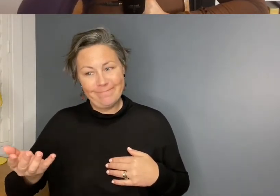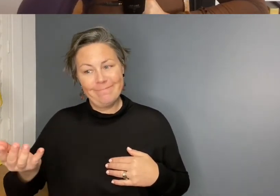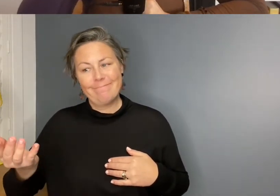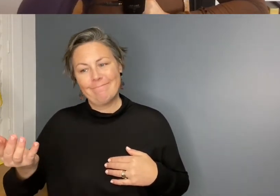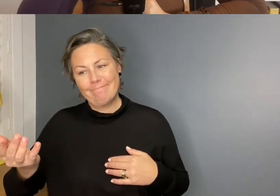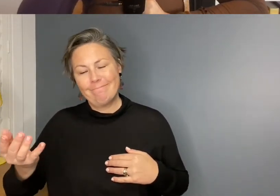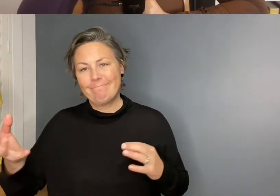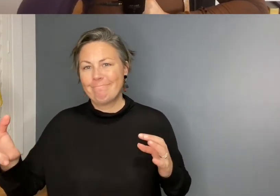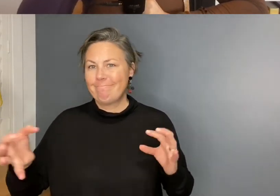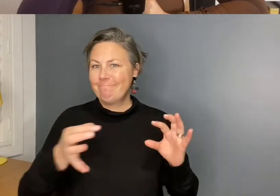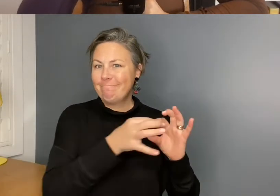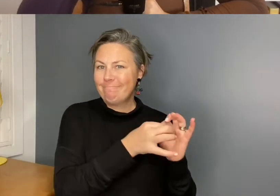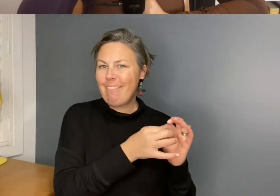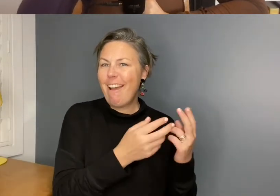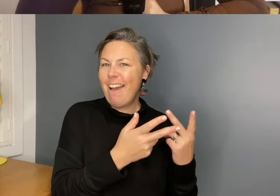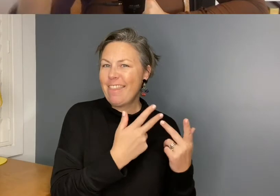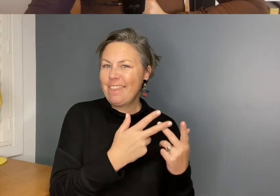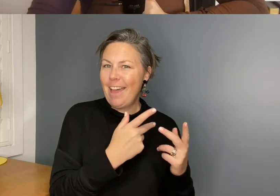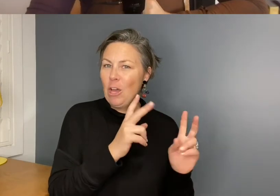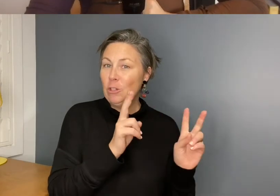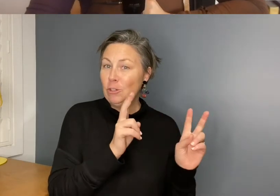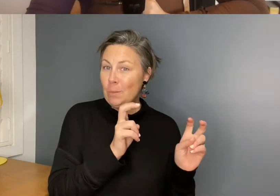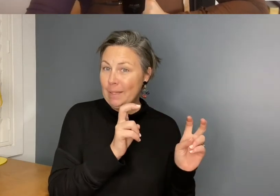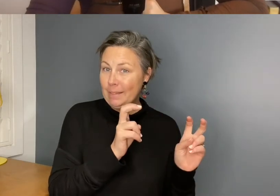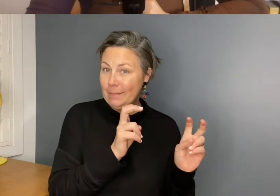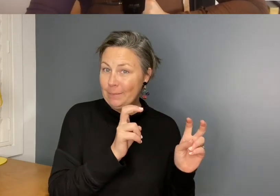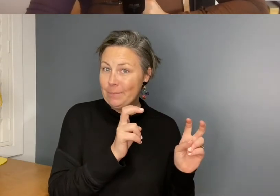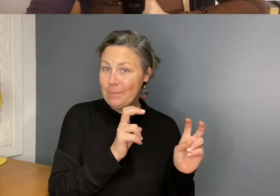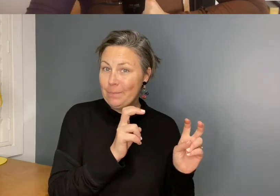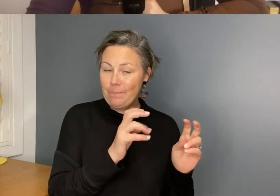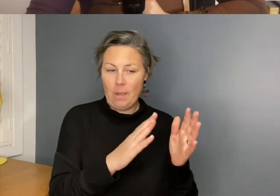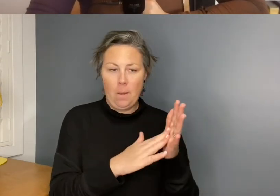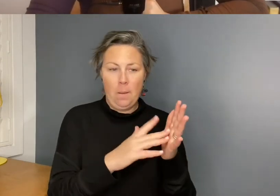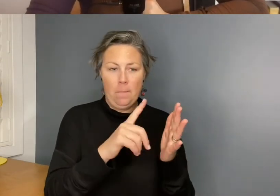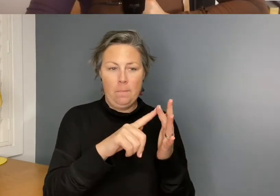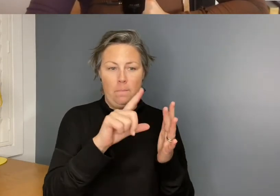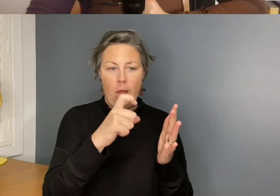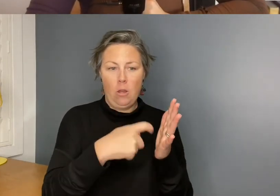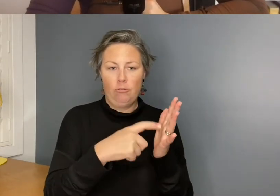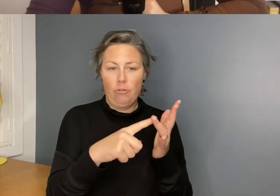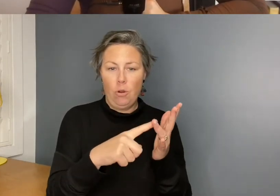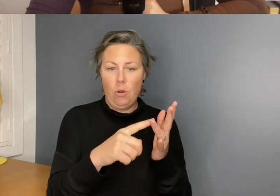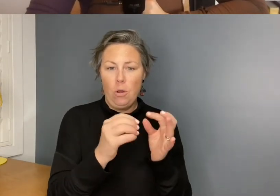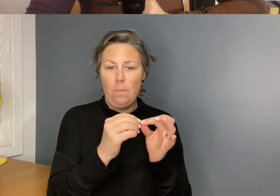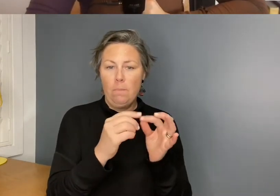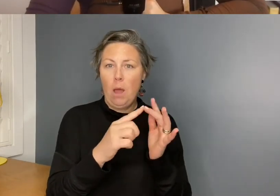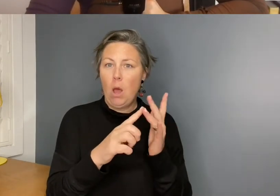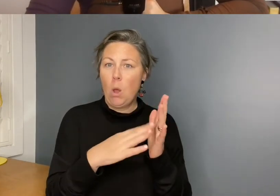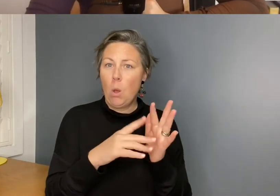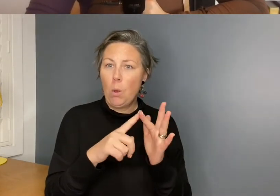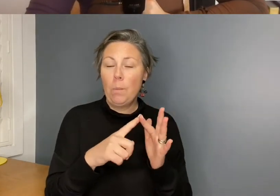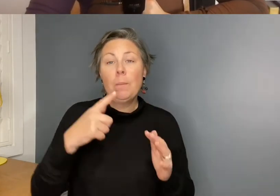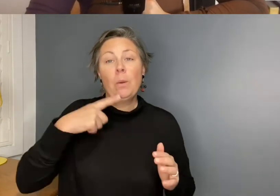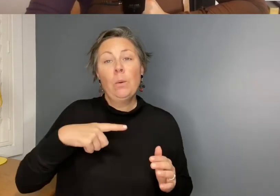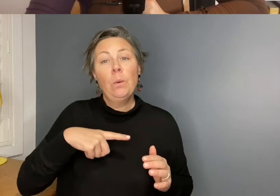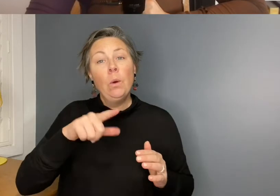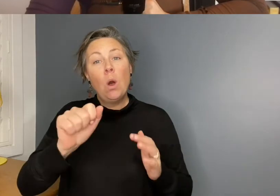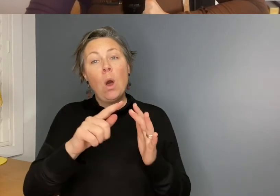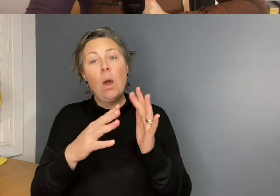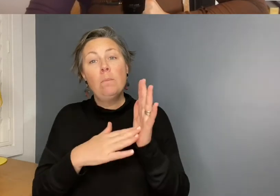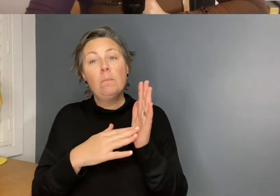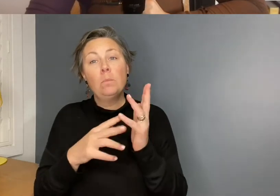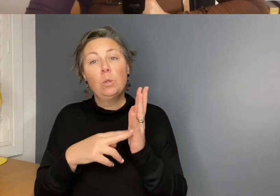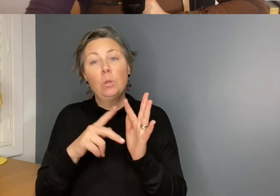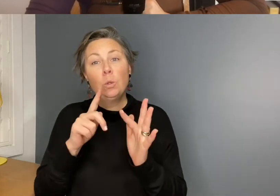all want to talk about all the time, that's on the tip of everyone's tongue at the moment, which is the microbiome. Because your immune system is